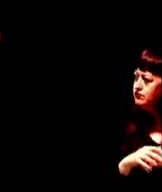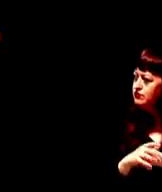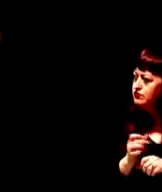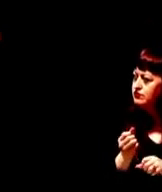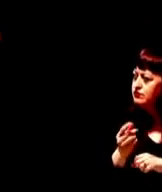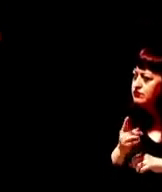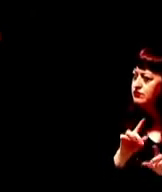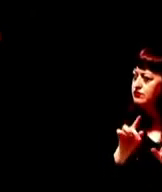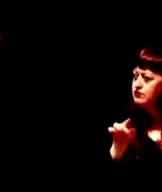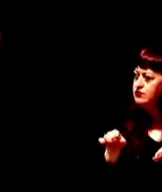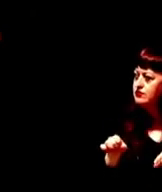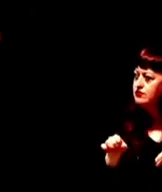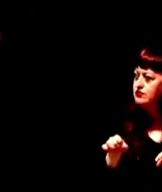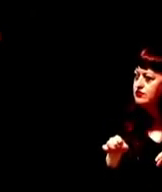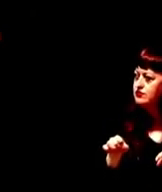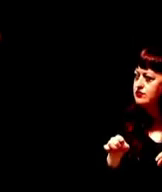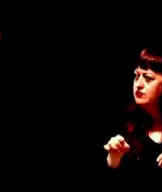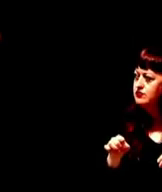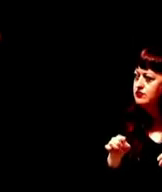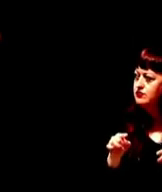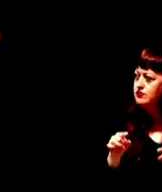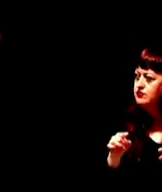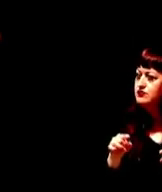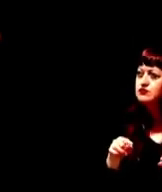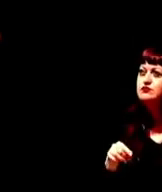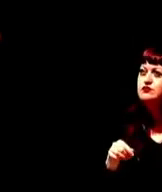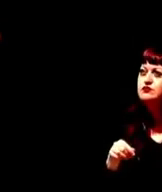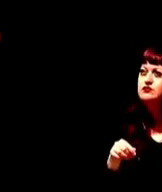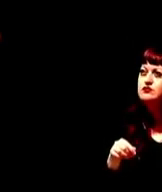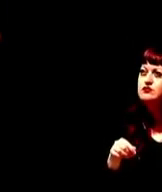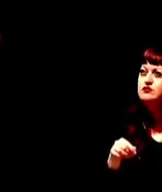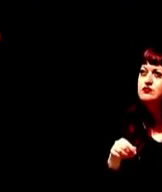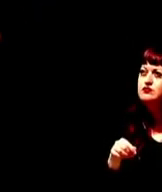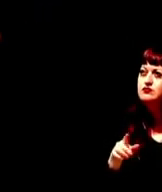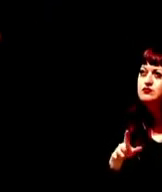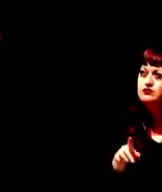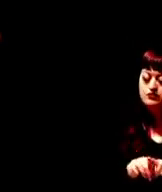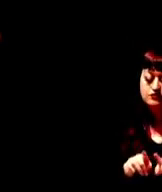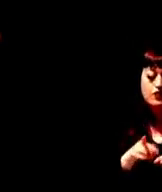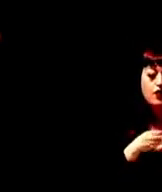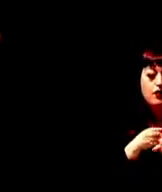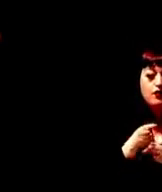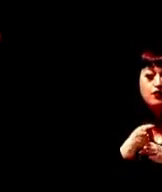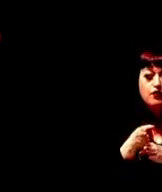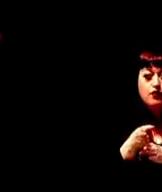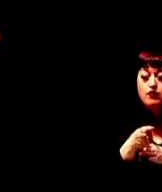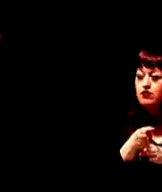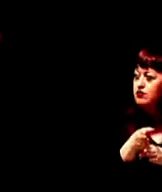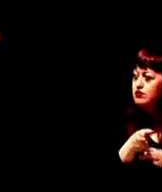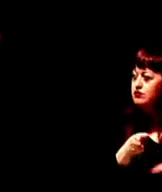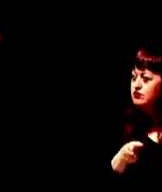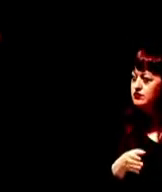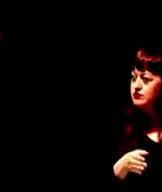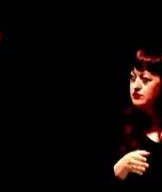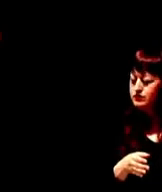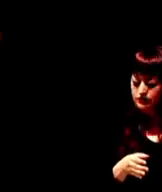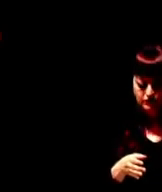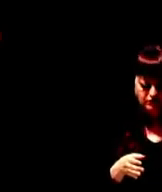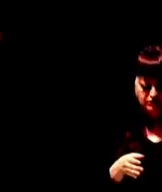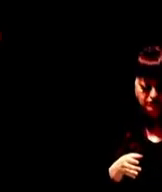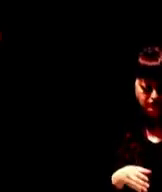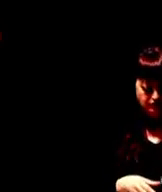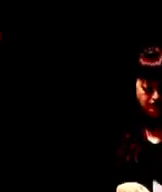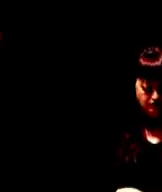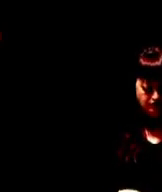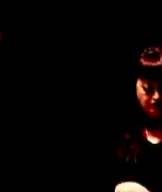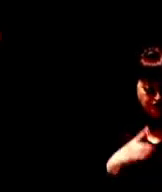he's going to be attending NDSU, where, alongside being one of my suite mates, he's also going to be majoring in choral music education. He plans to continue being